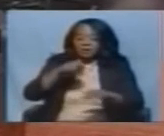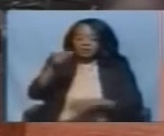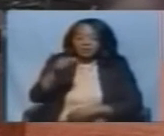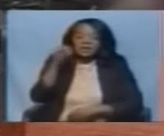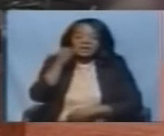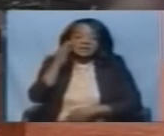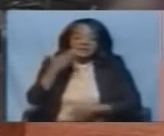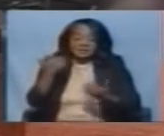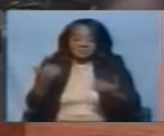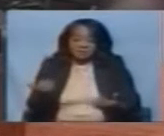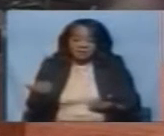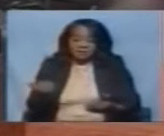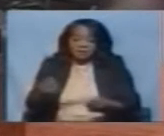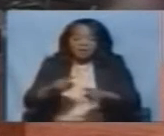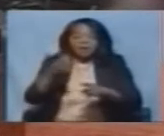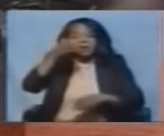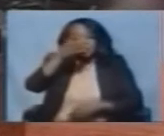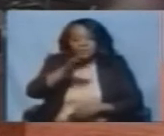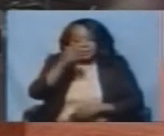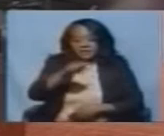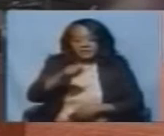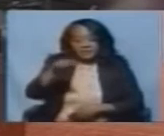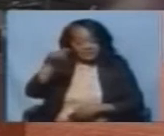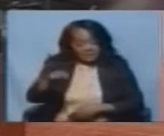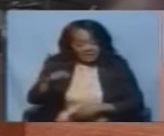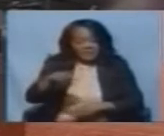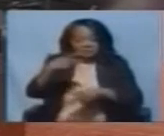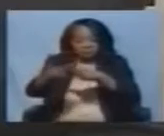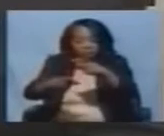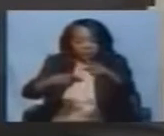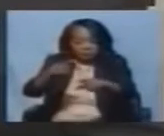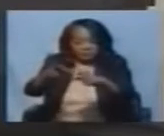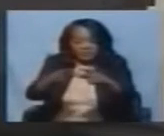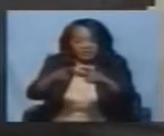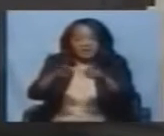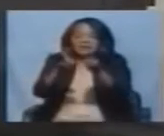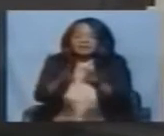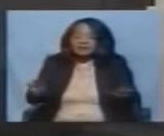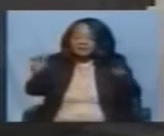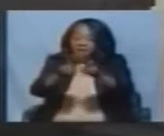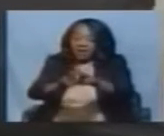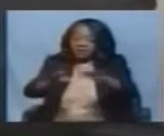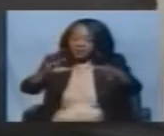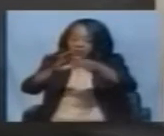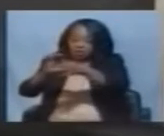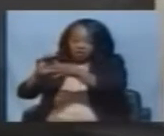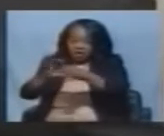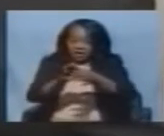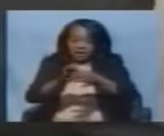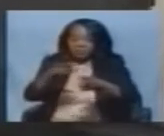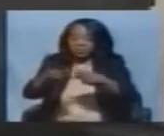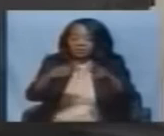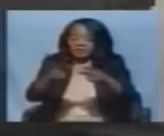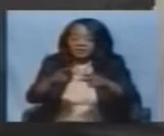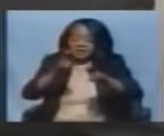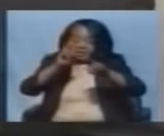buyer. Corruption is in the process, in the value chain process. I would not sit here as a ZIPS president